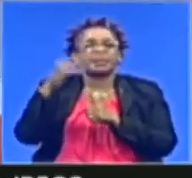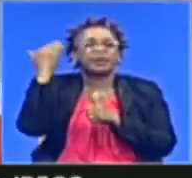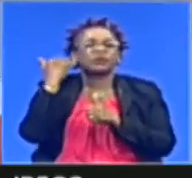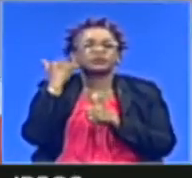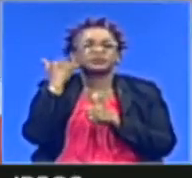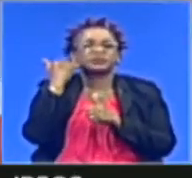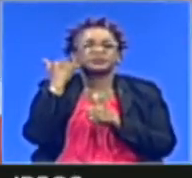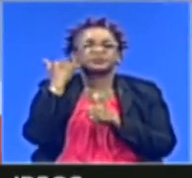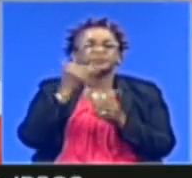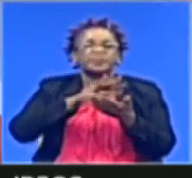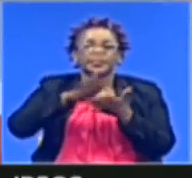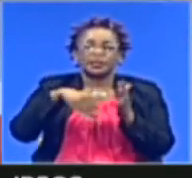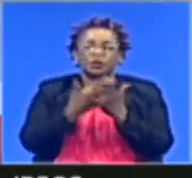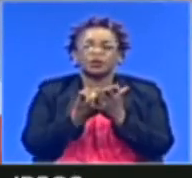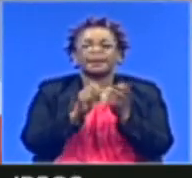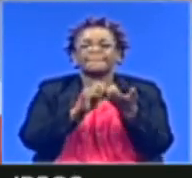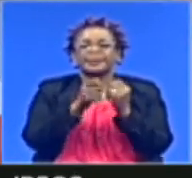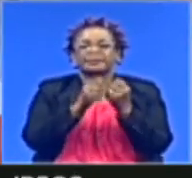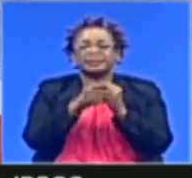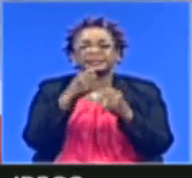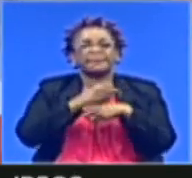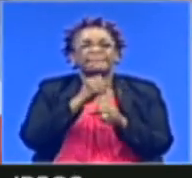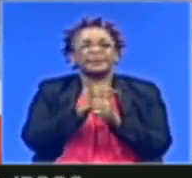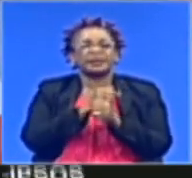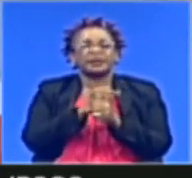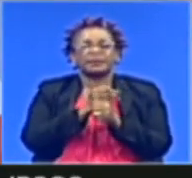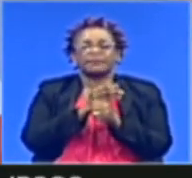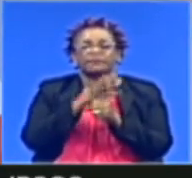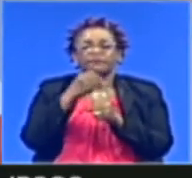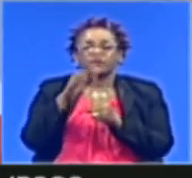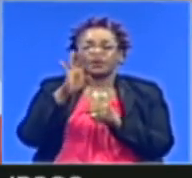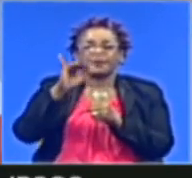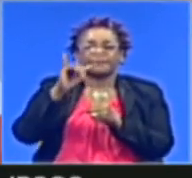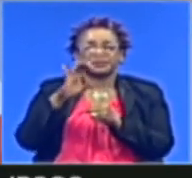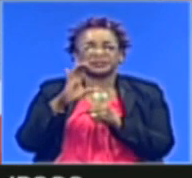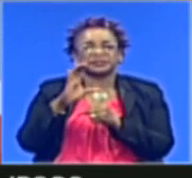statements made to the Independent Electoral and Boundaries Commission.